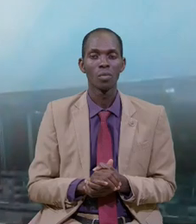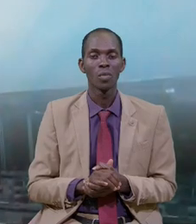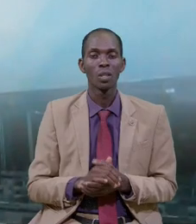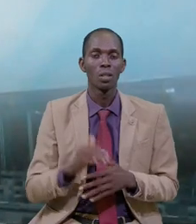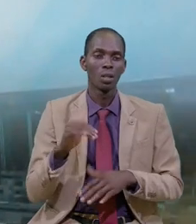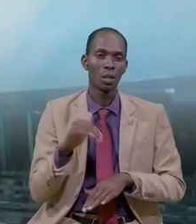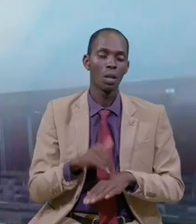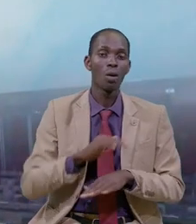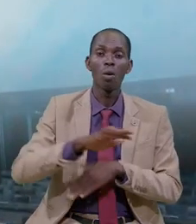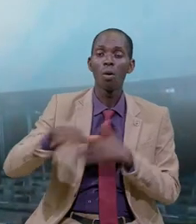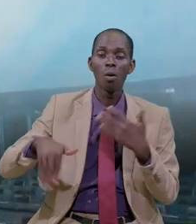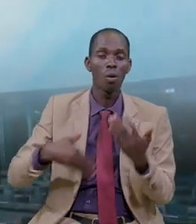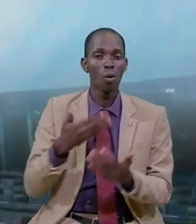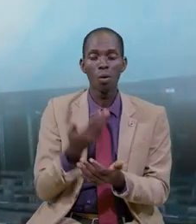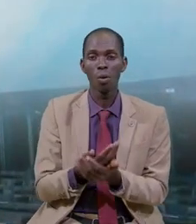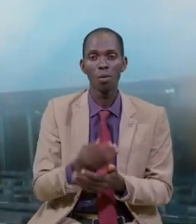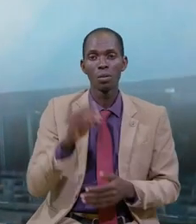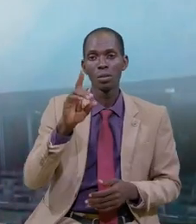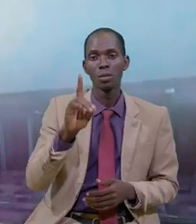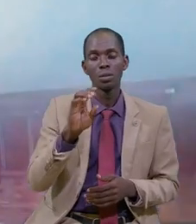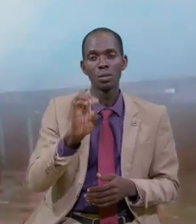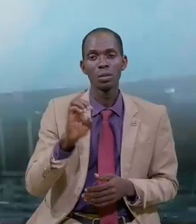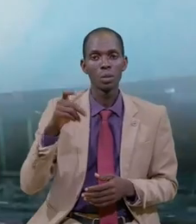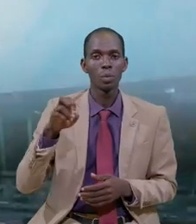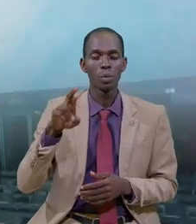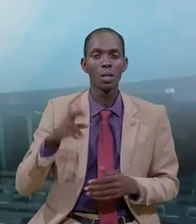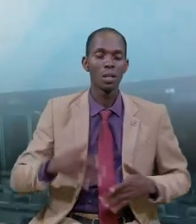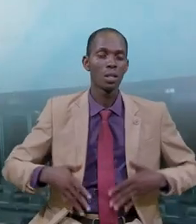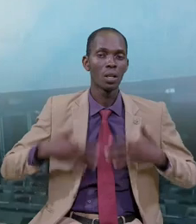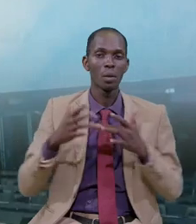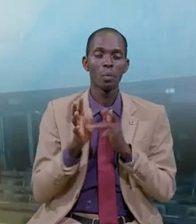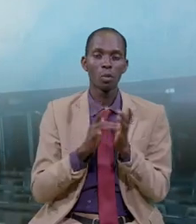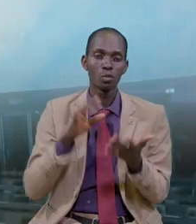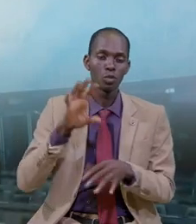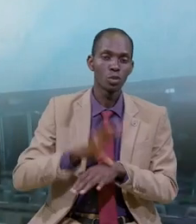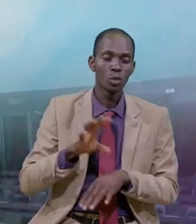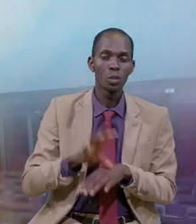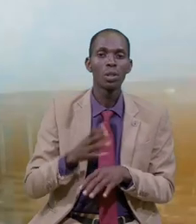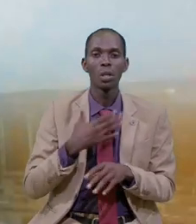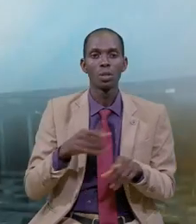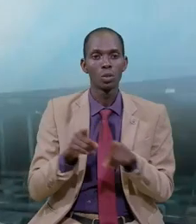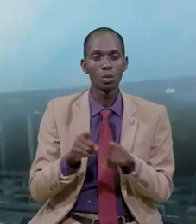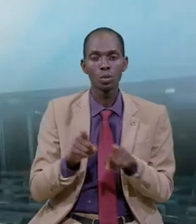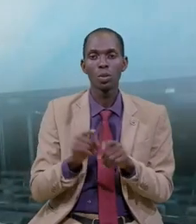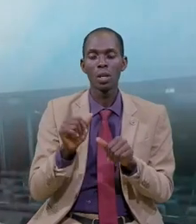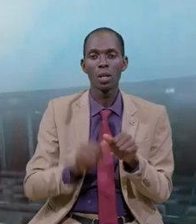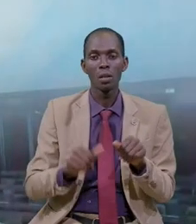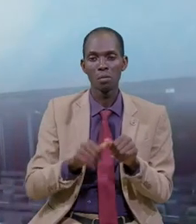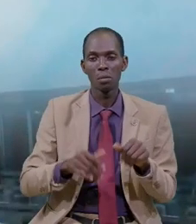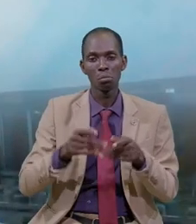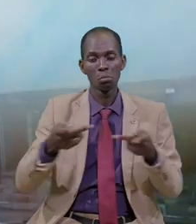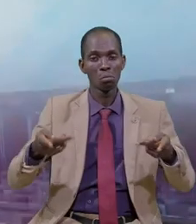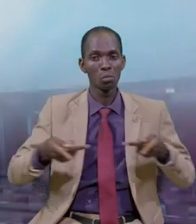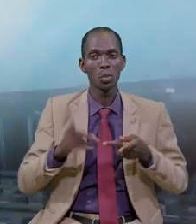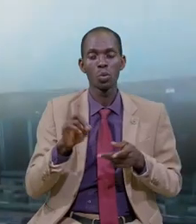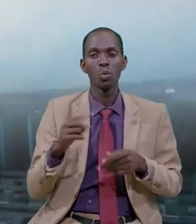churches, all over the globe, and also at the Alpha location, wherever we have DEEPERLIFE location, you